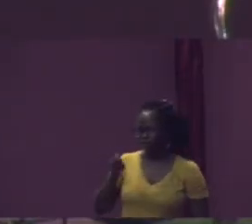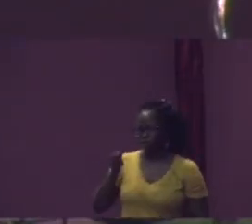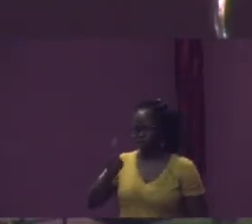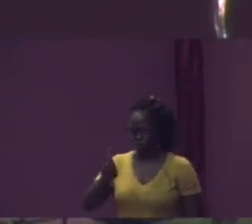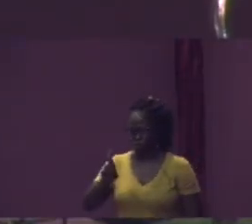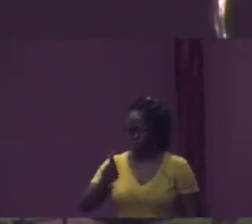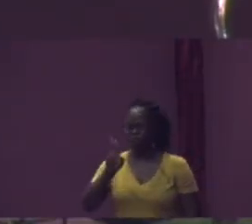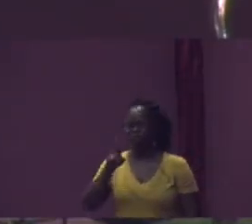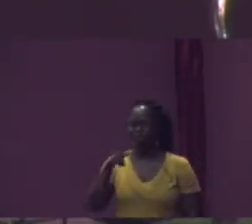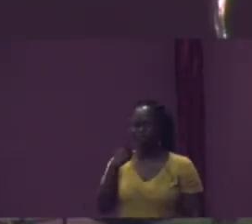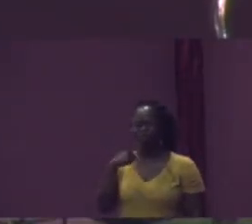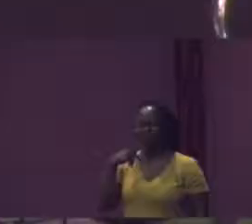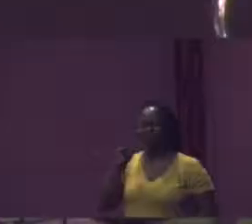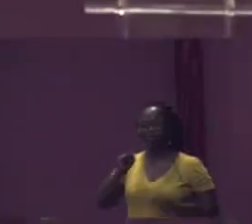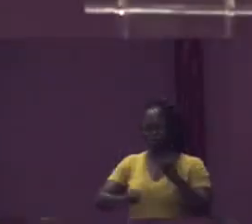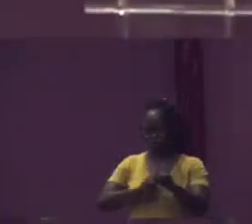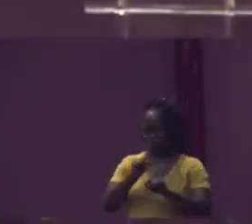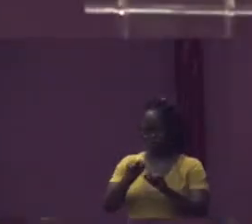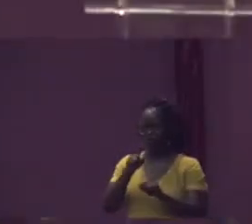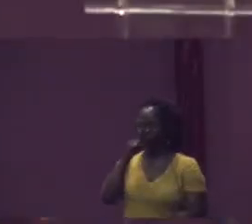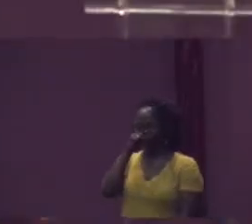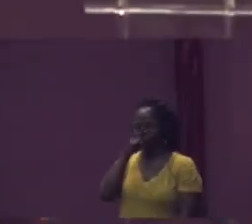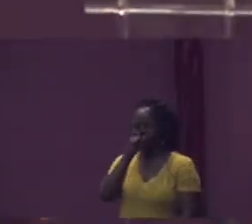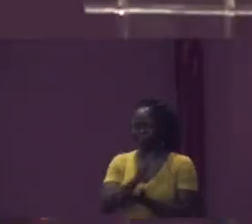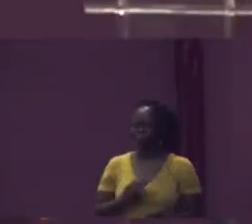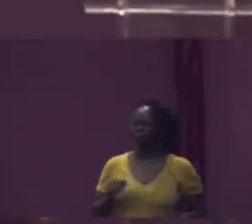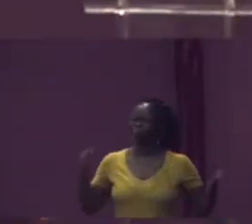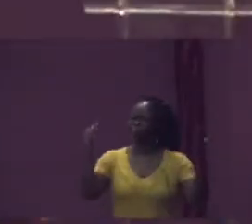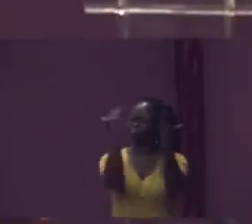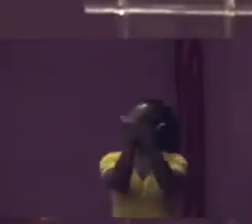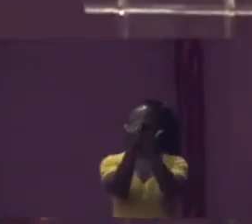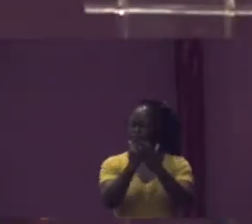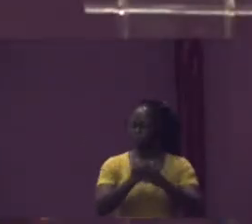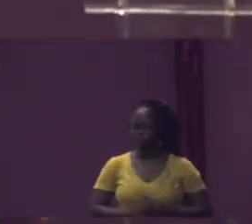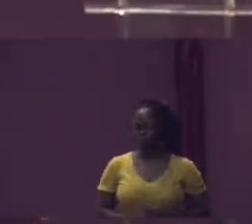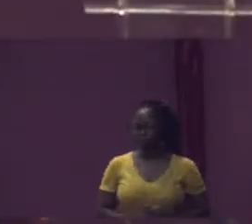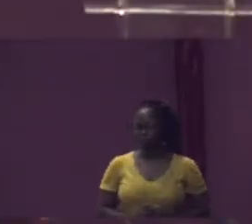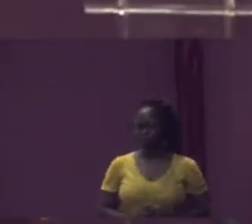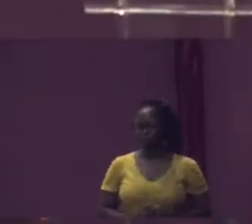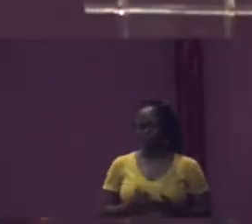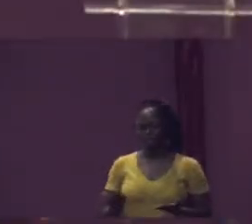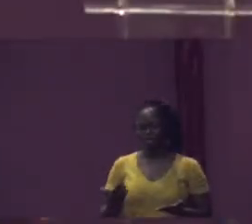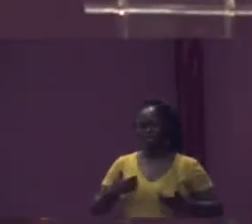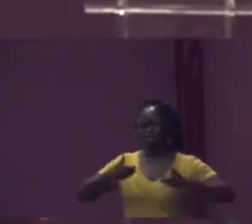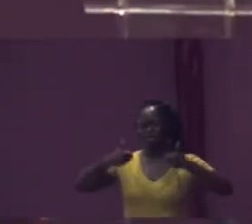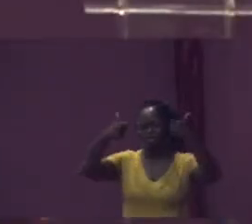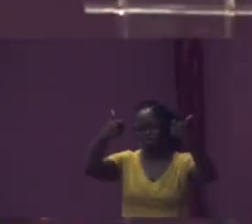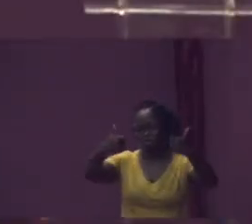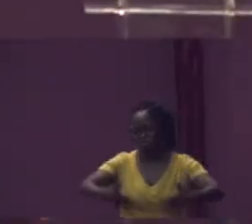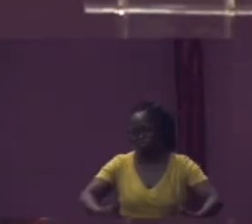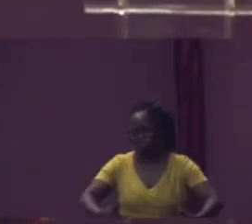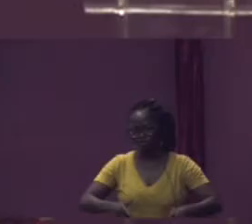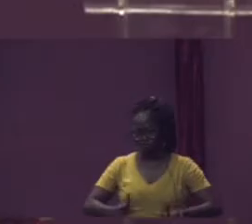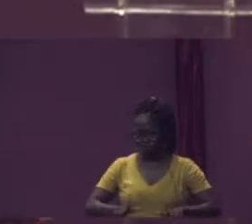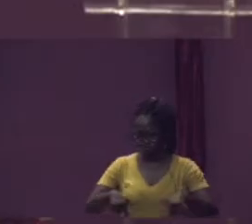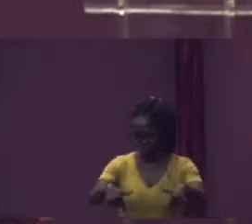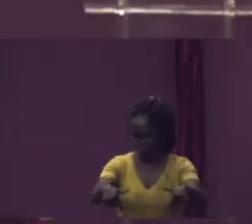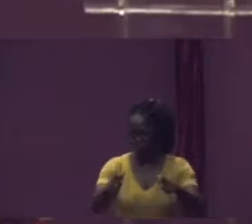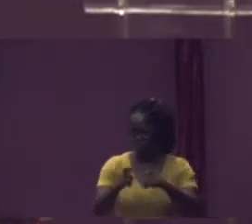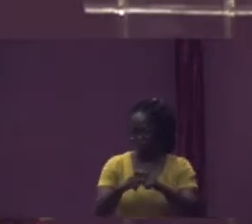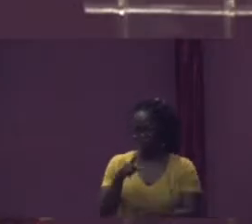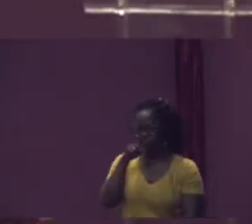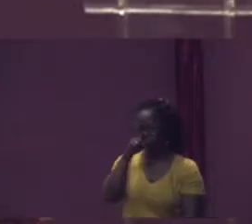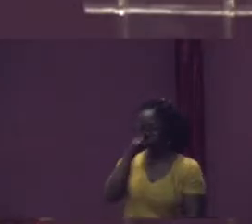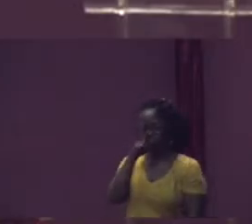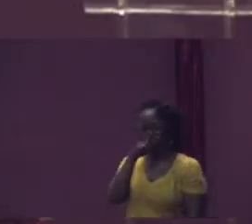Specialization led to more aggressive medical practices, and a higher perception of risk demanded expertise. At